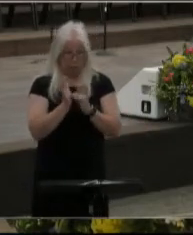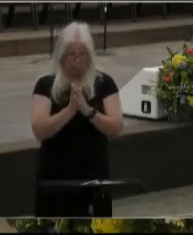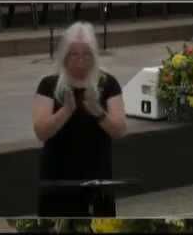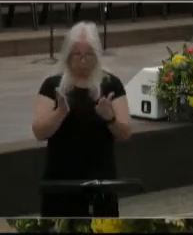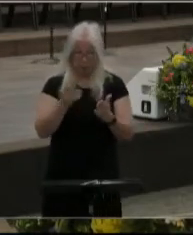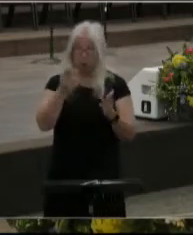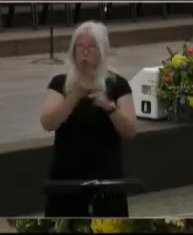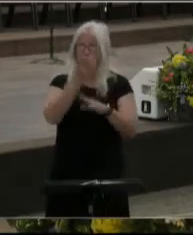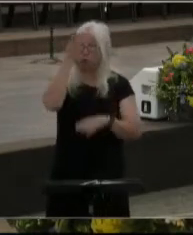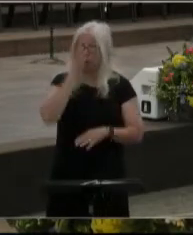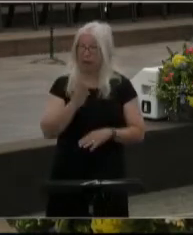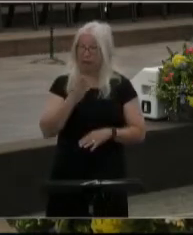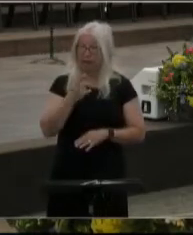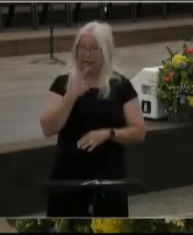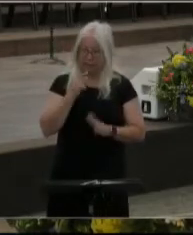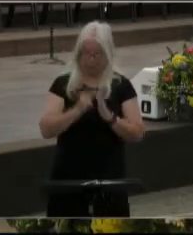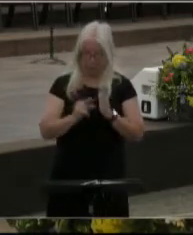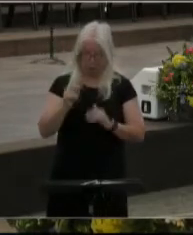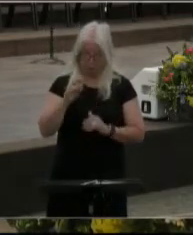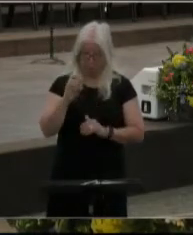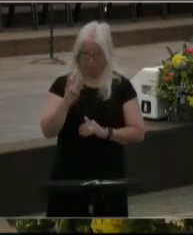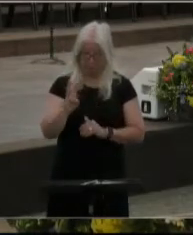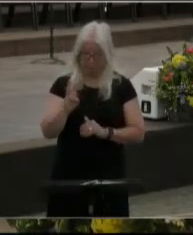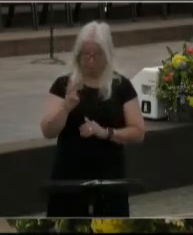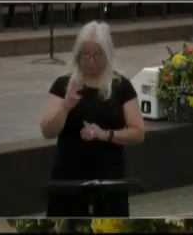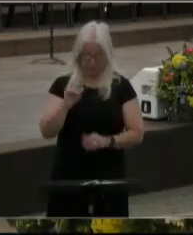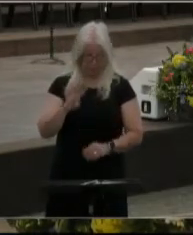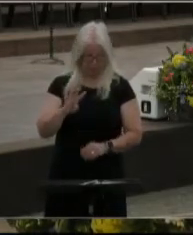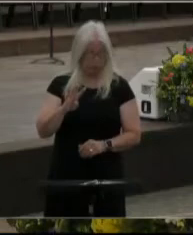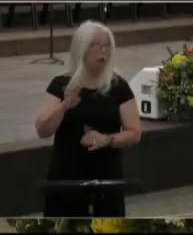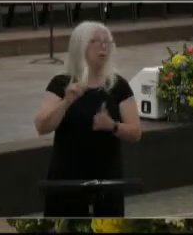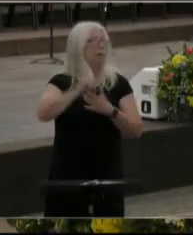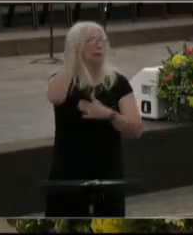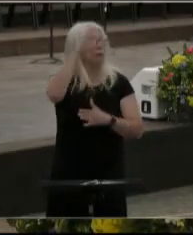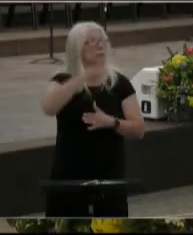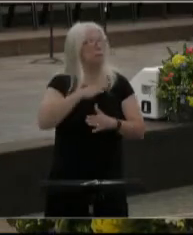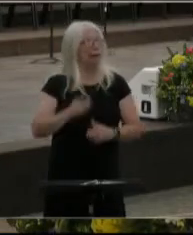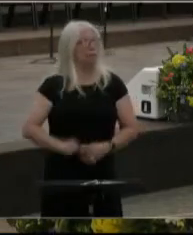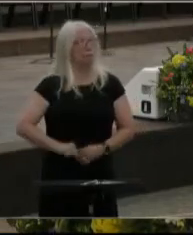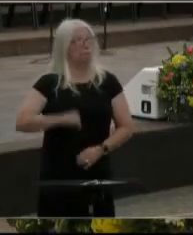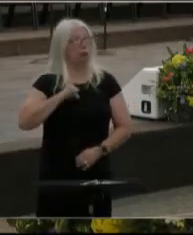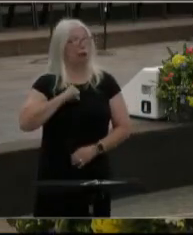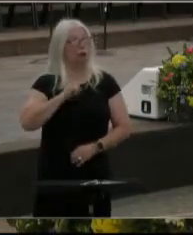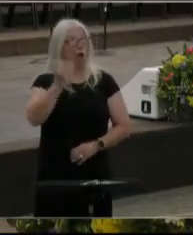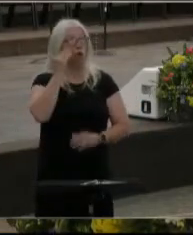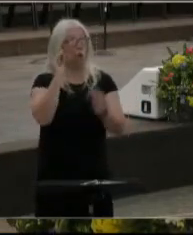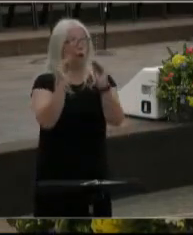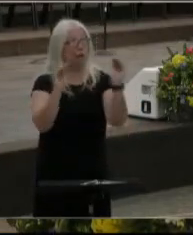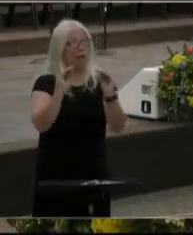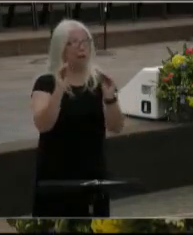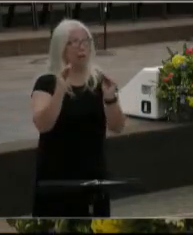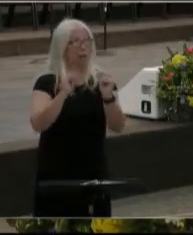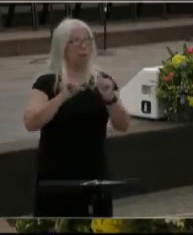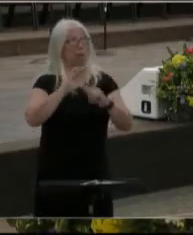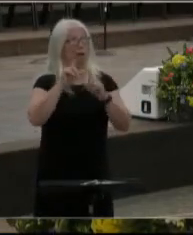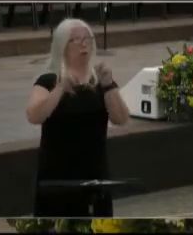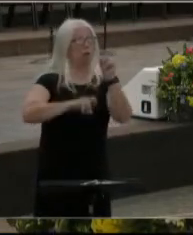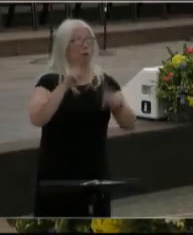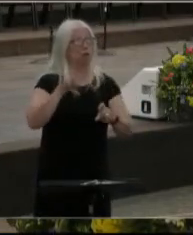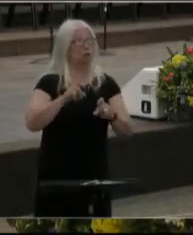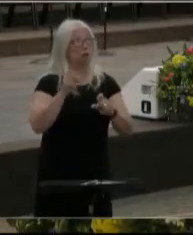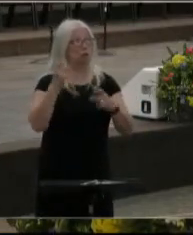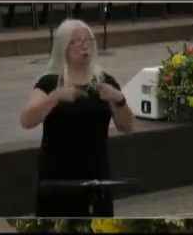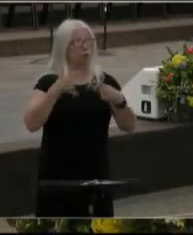going to use God. He says in 1 Timothy 6, he says, verse 4, that this man is proud, knowing nothing but doting about questions